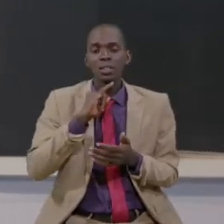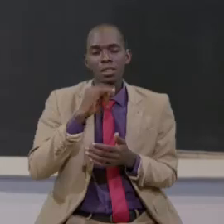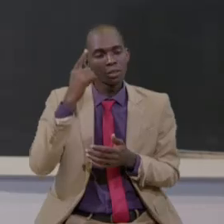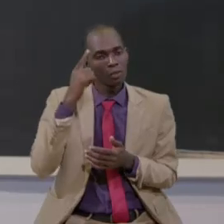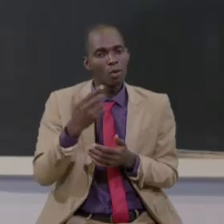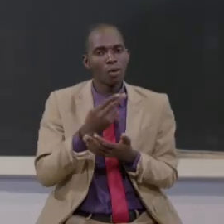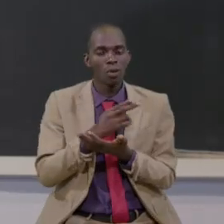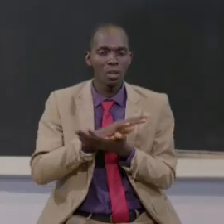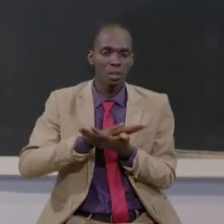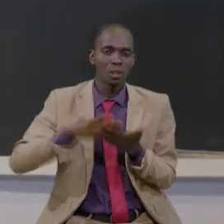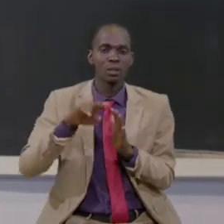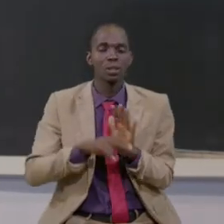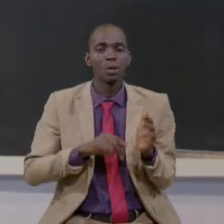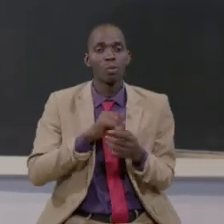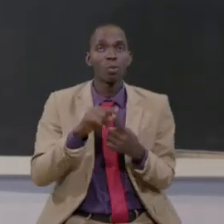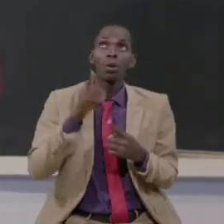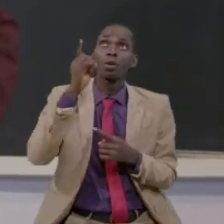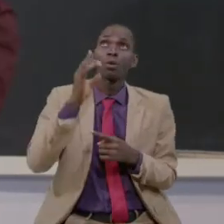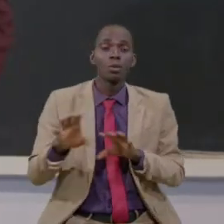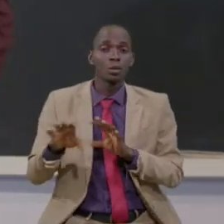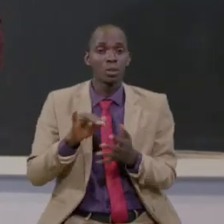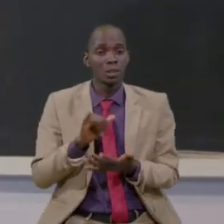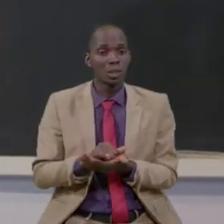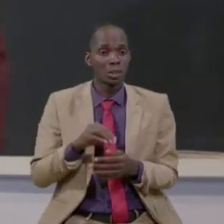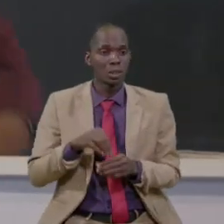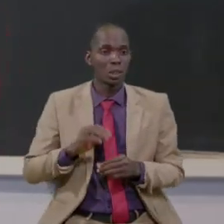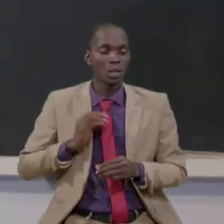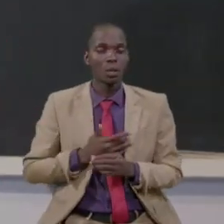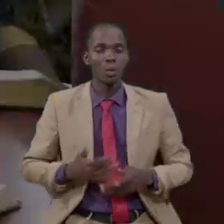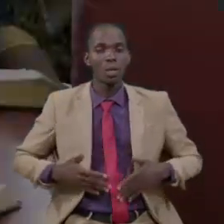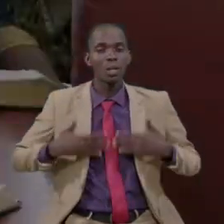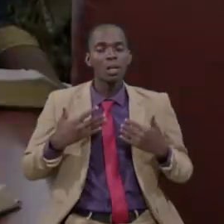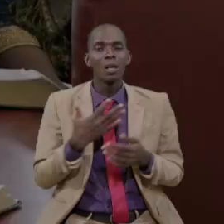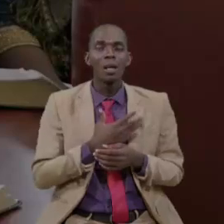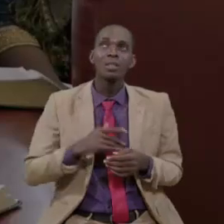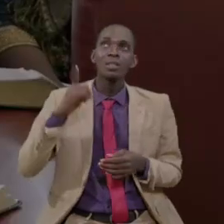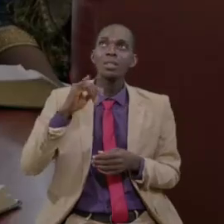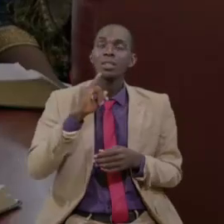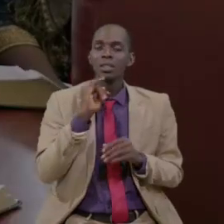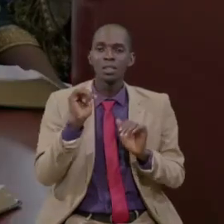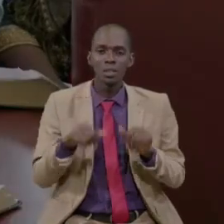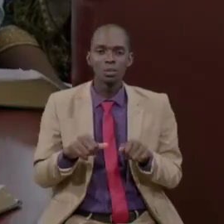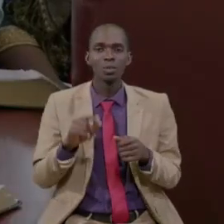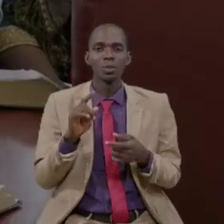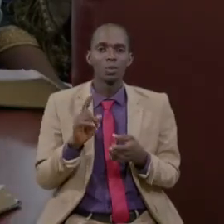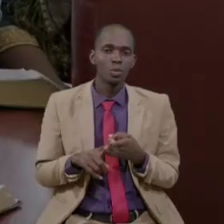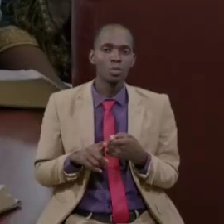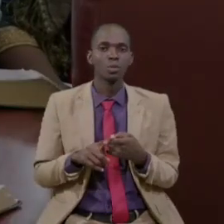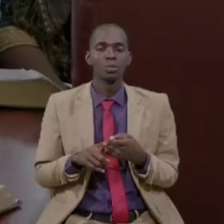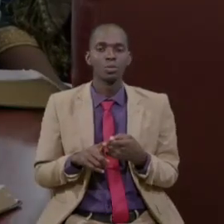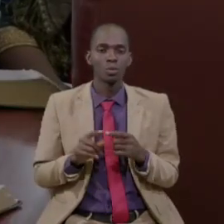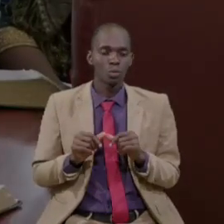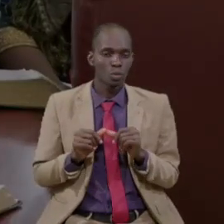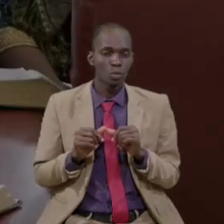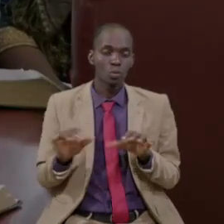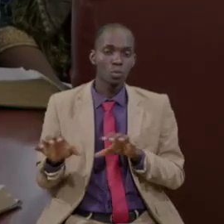does that in our lives and is able to maintain what he has done, that is